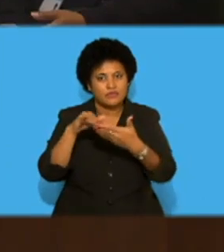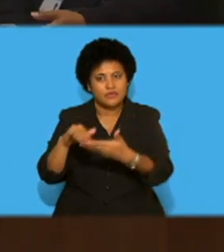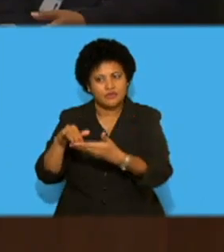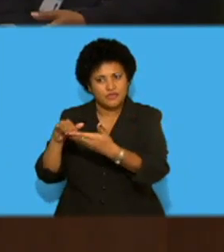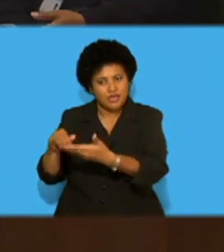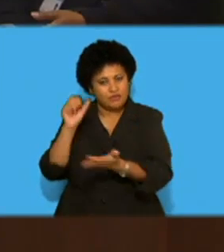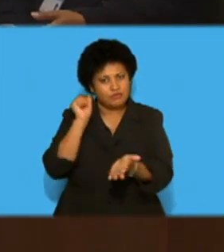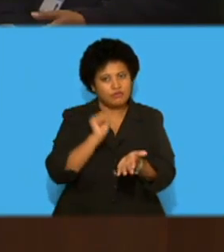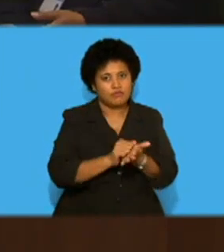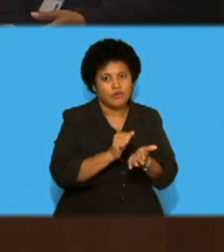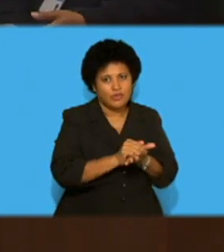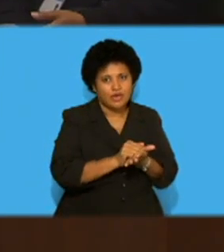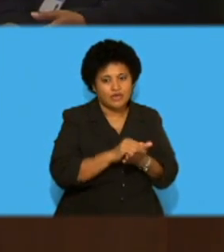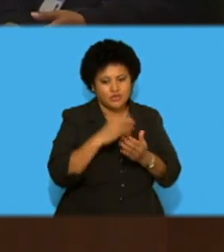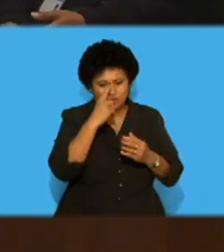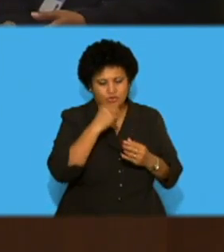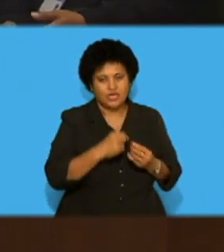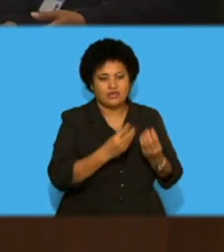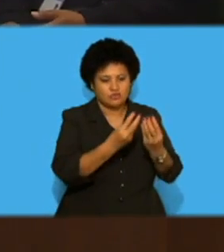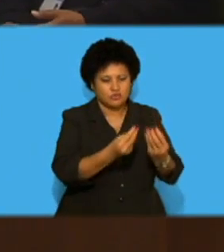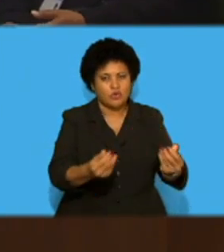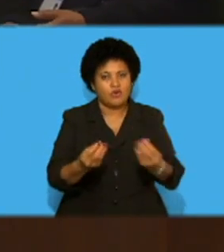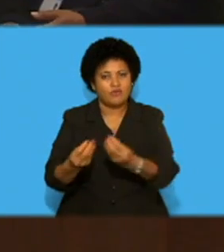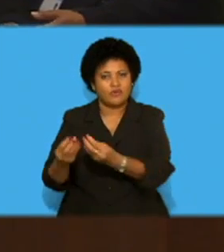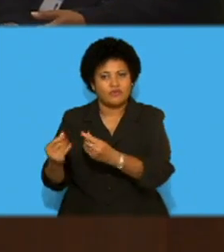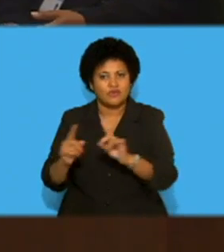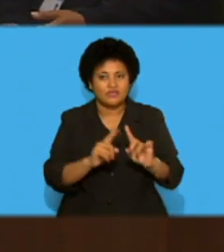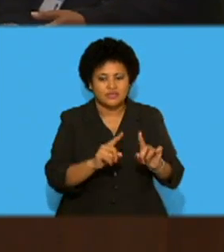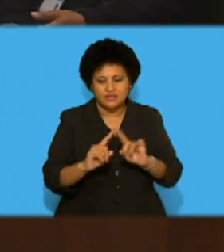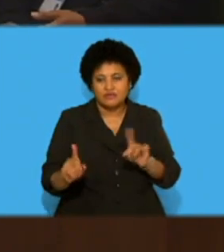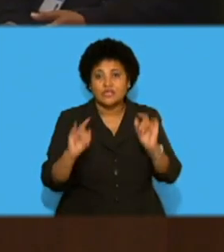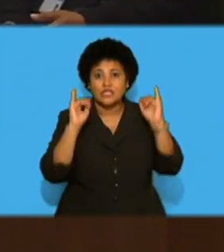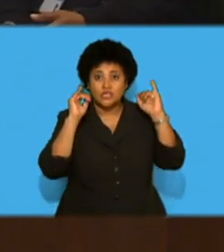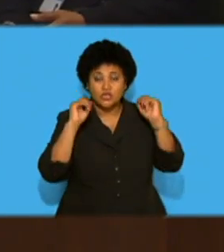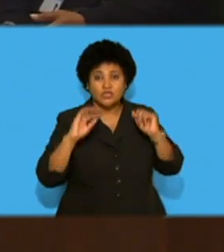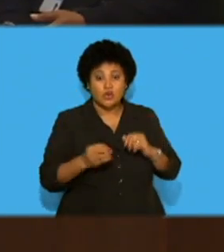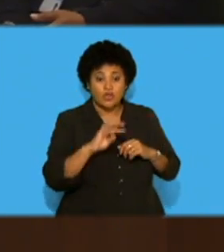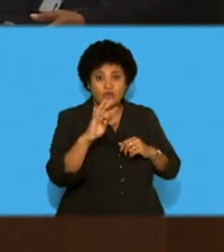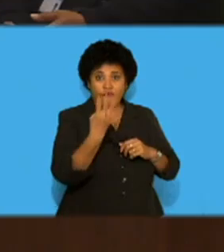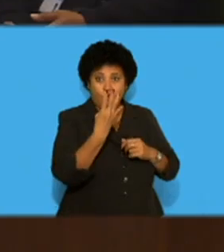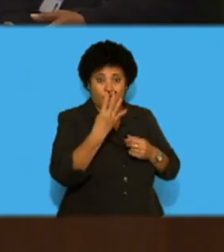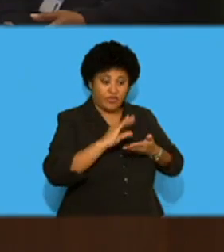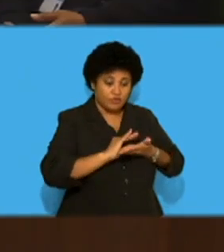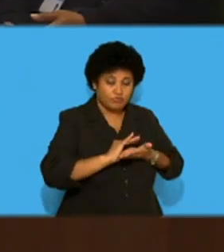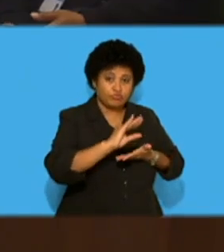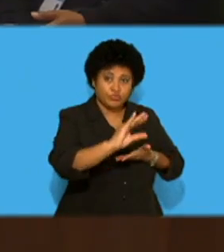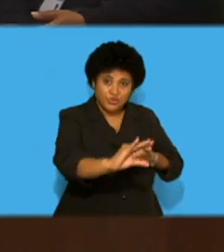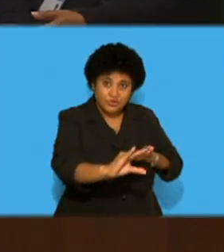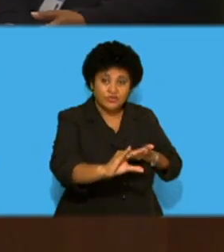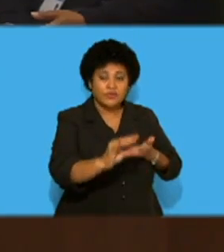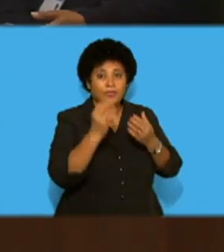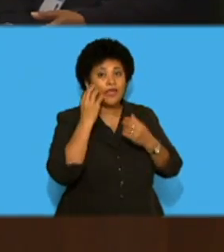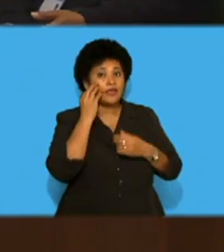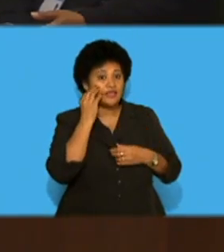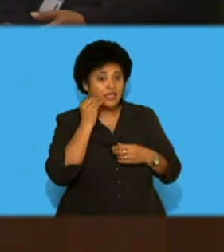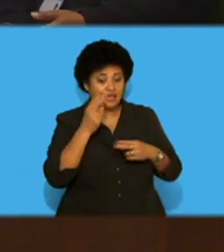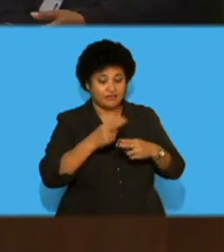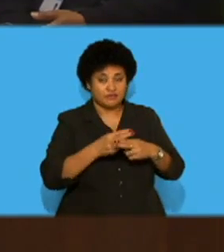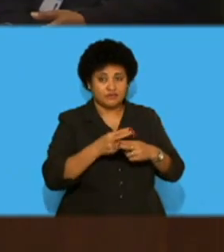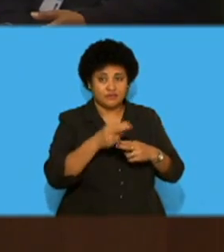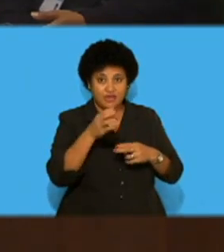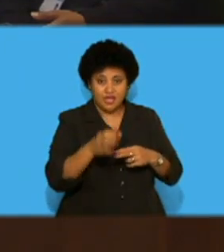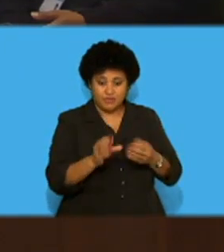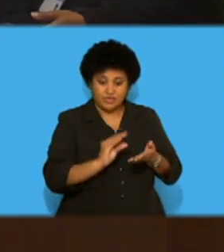to target that assistance. So in respect of the fourth cane payment, Madam Speaker, we had also been thinking about this for quite some time. We